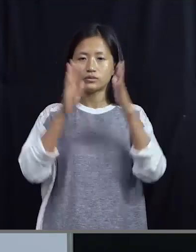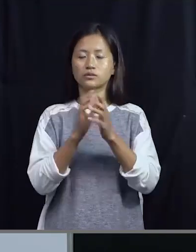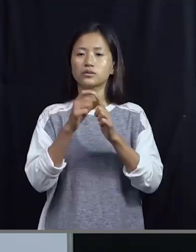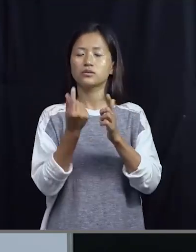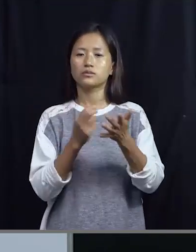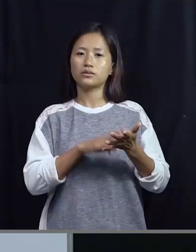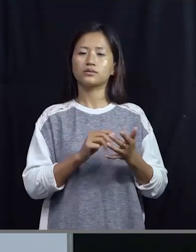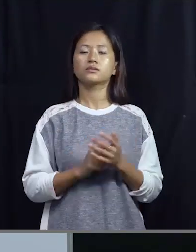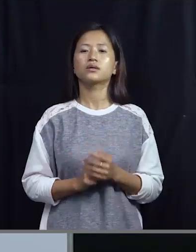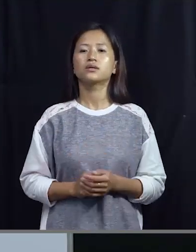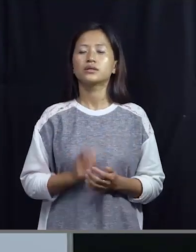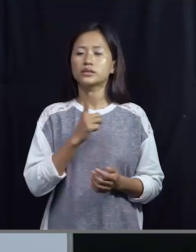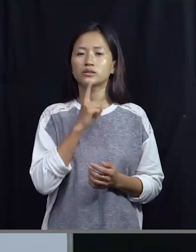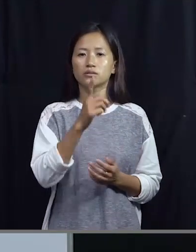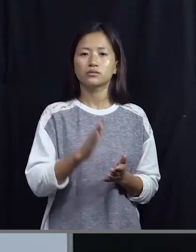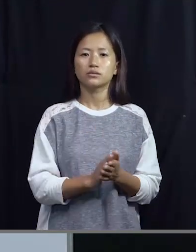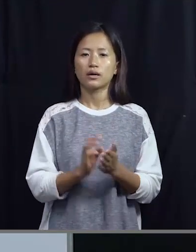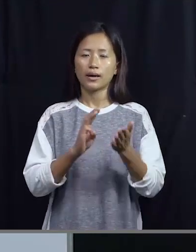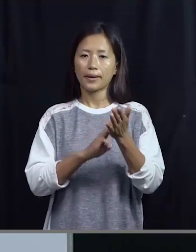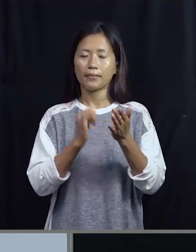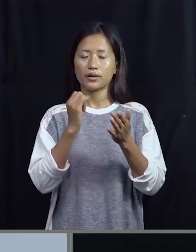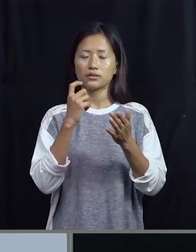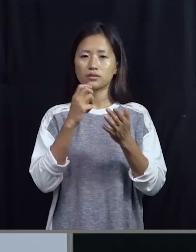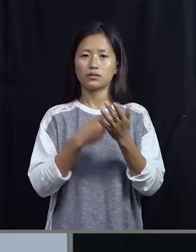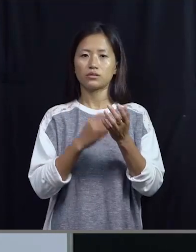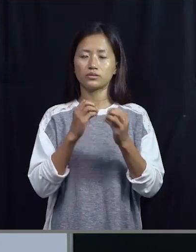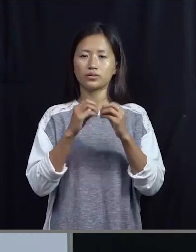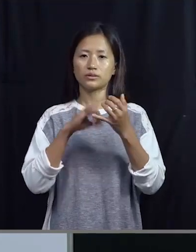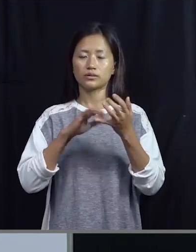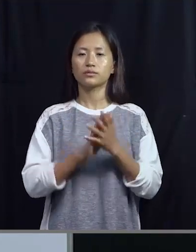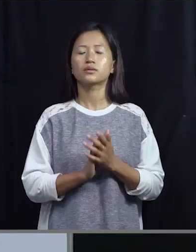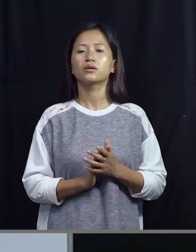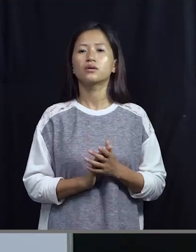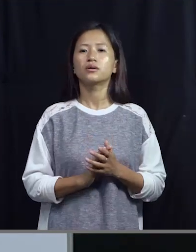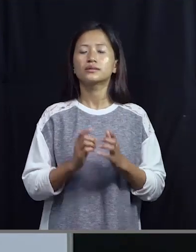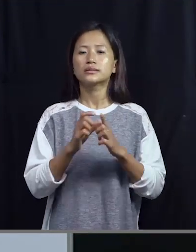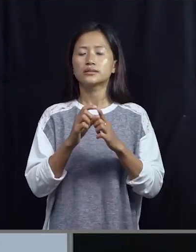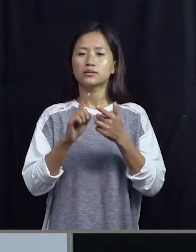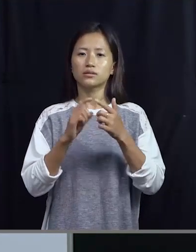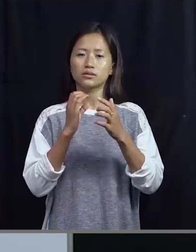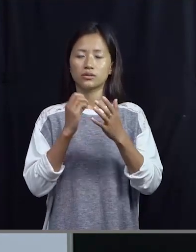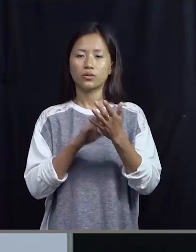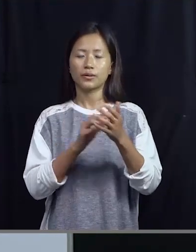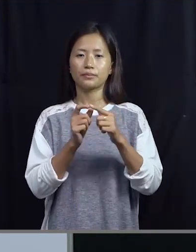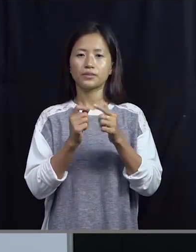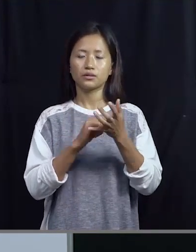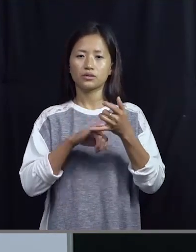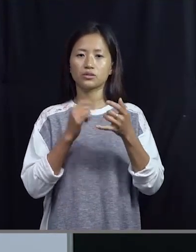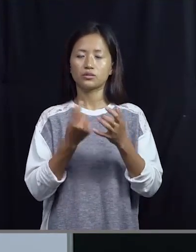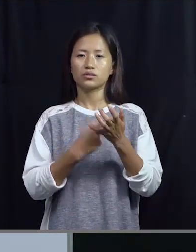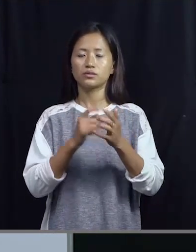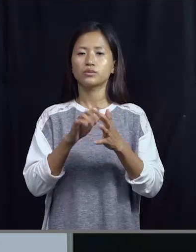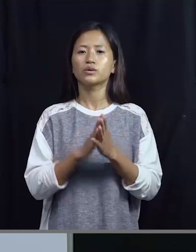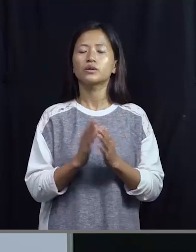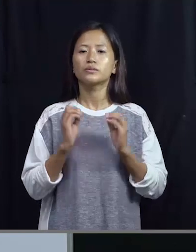get introduced to the microbes decomposer. Microbes decomposer here will be the